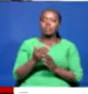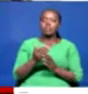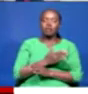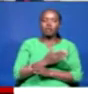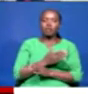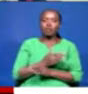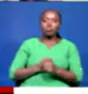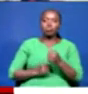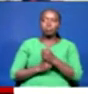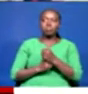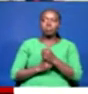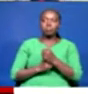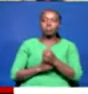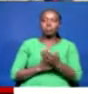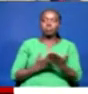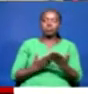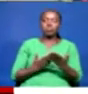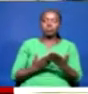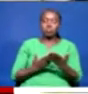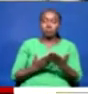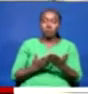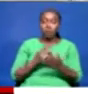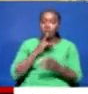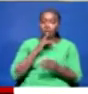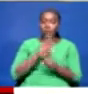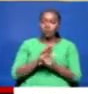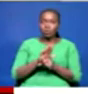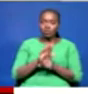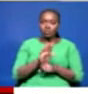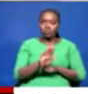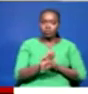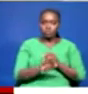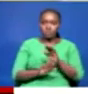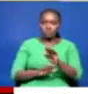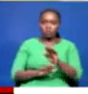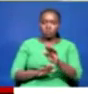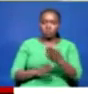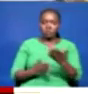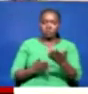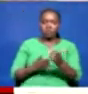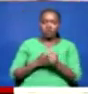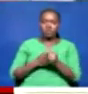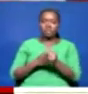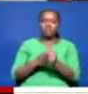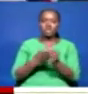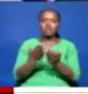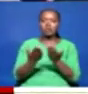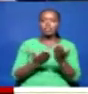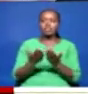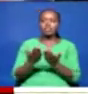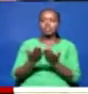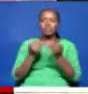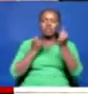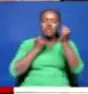in chief. General Njiru promised to follow the footsteps of his predecessor, General Koipaton, by serving the army to his